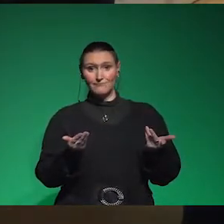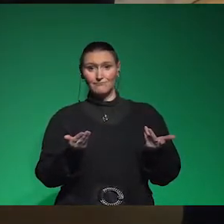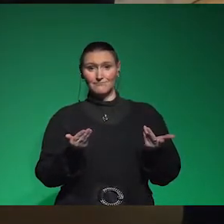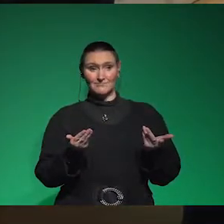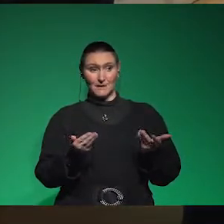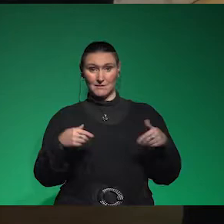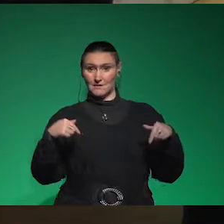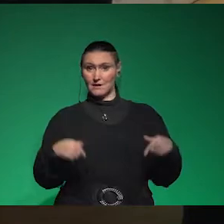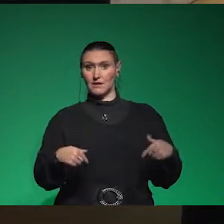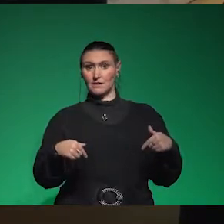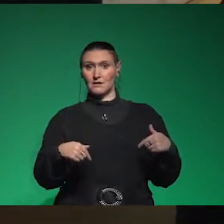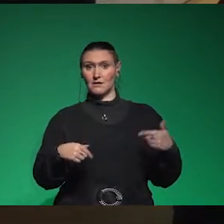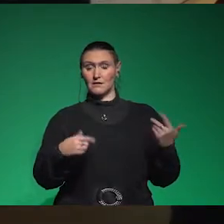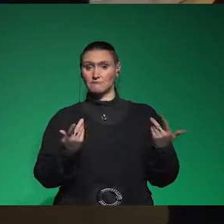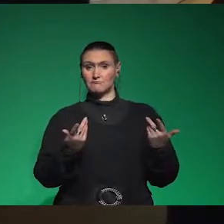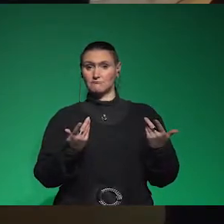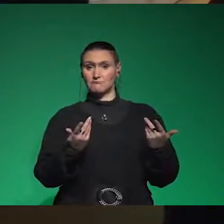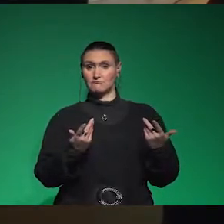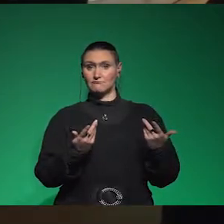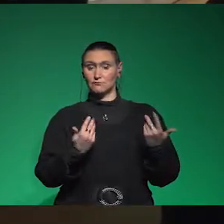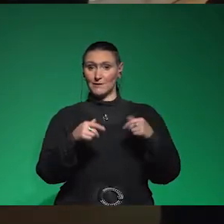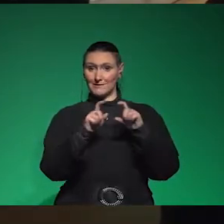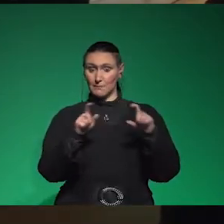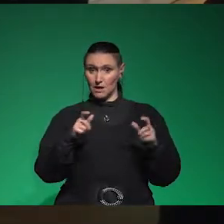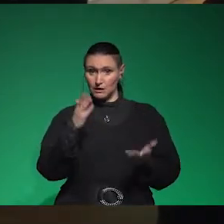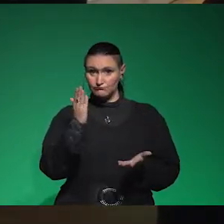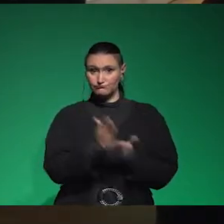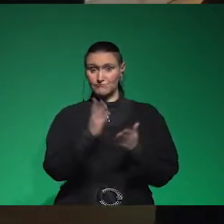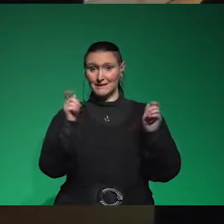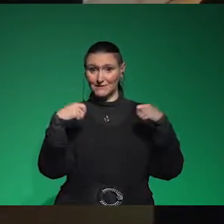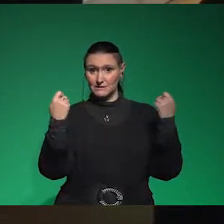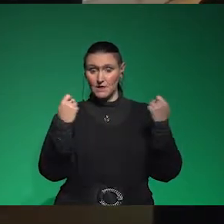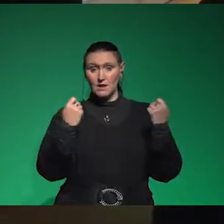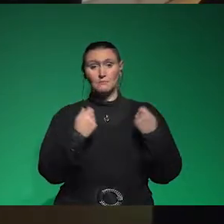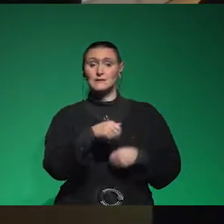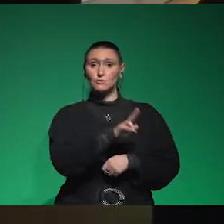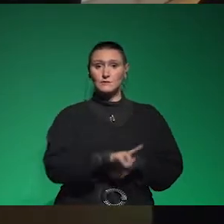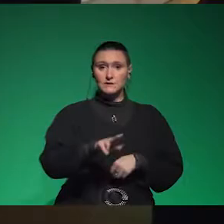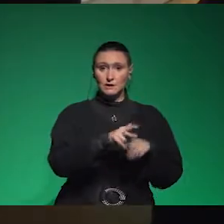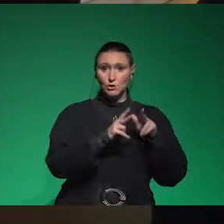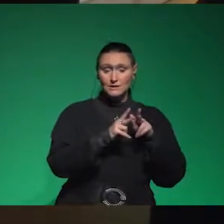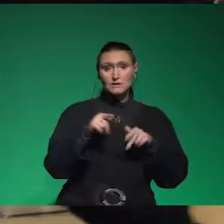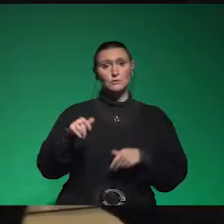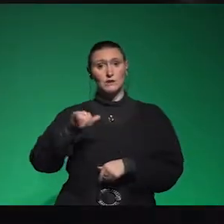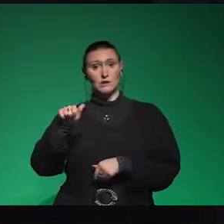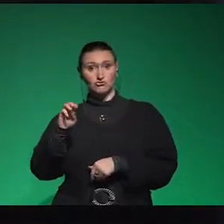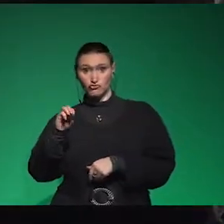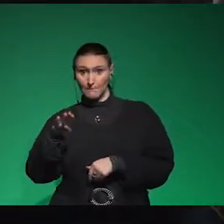the University of Göttingen and Jambi, but there's also a performative part involved.